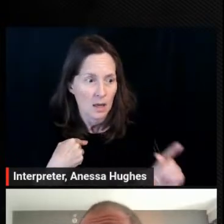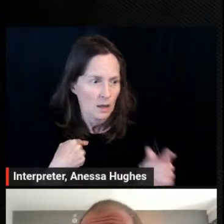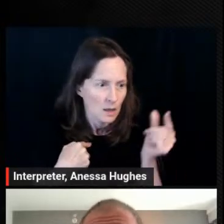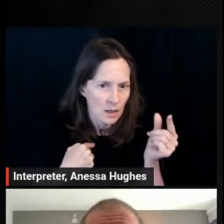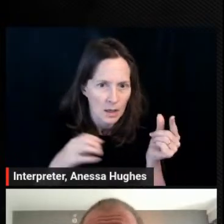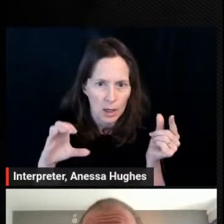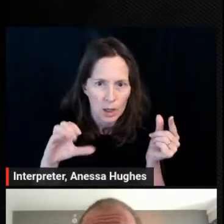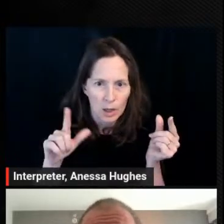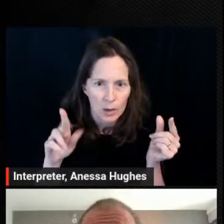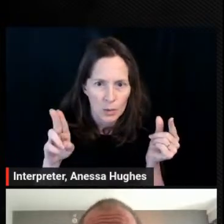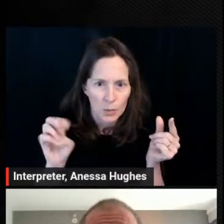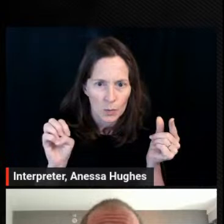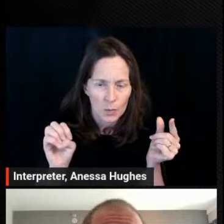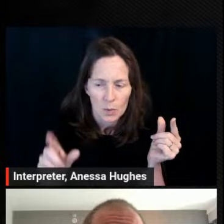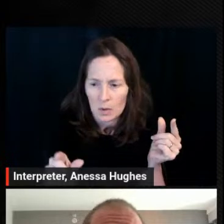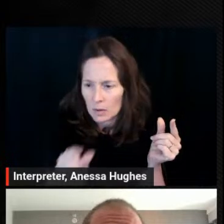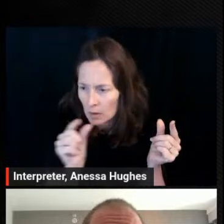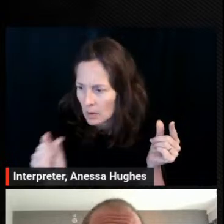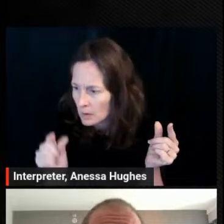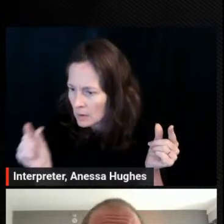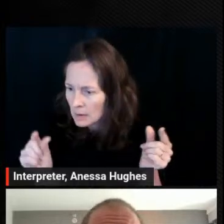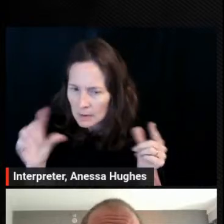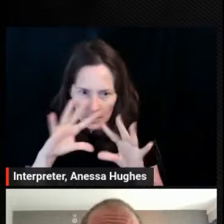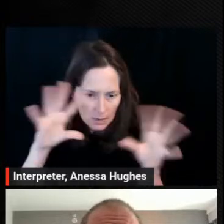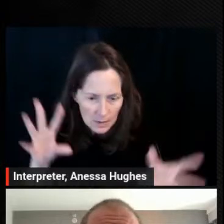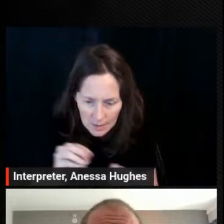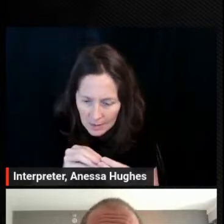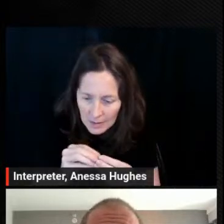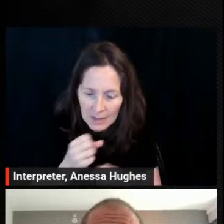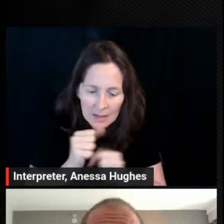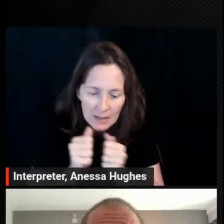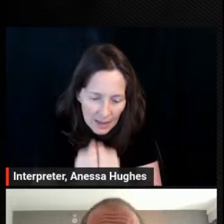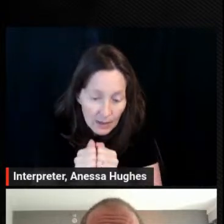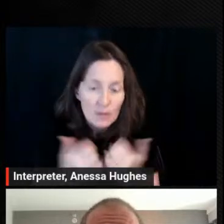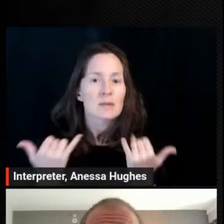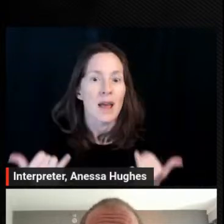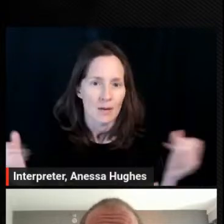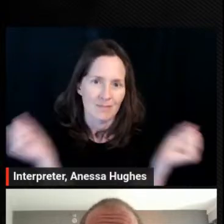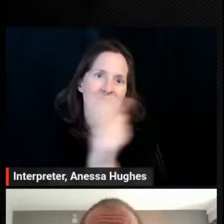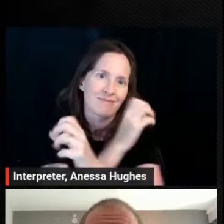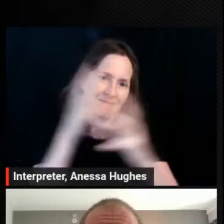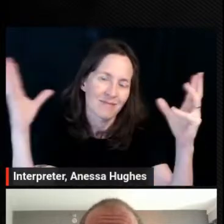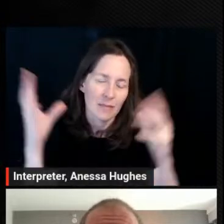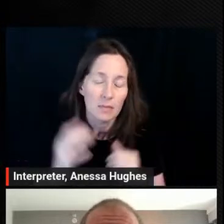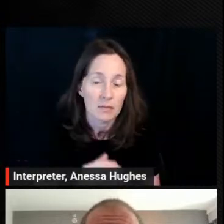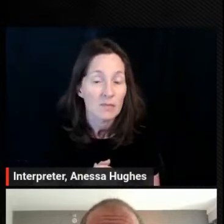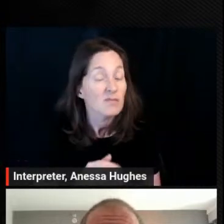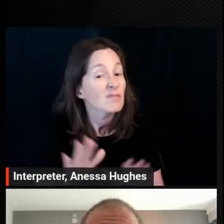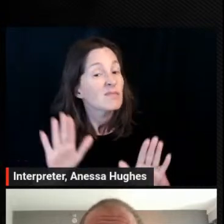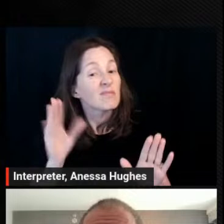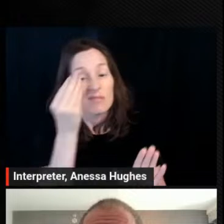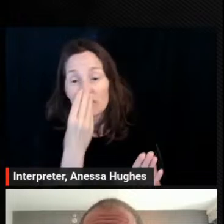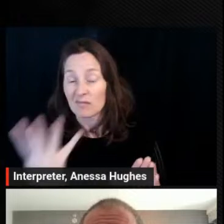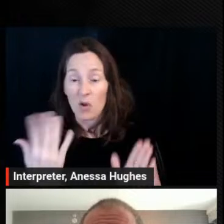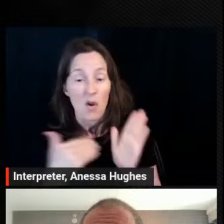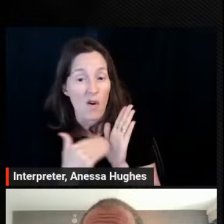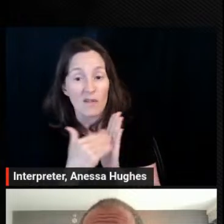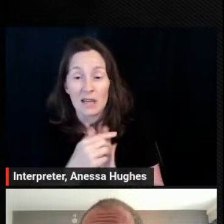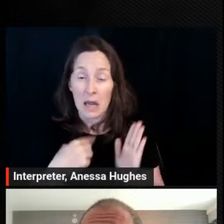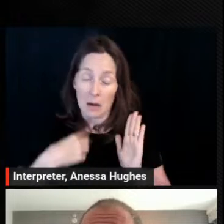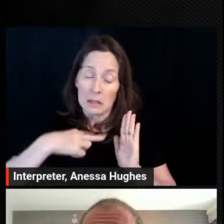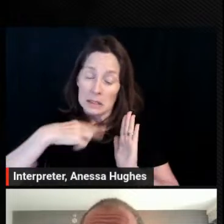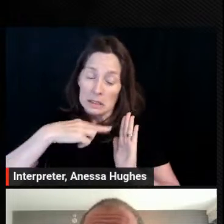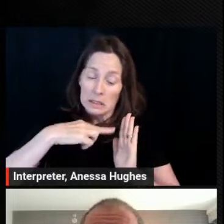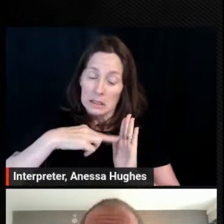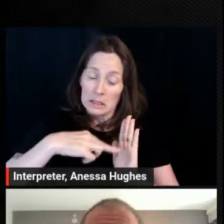Along the way, there's been a lot of days spent finding nothing at all, looking for needles in haystacks, finding only lots